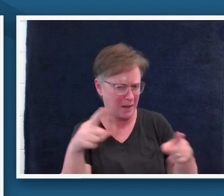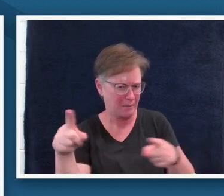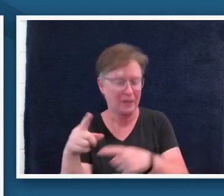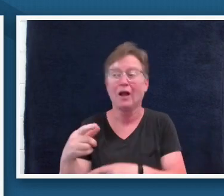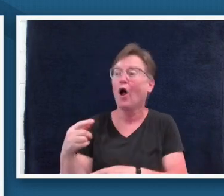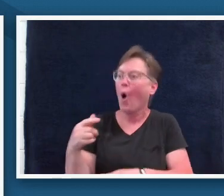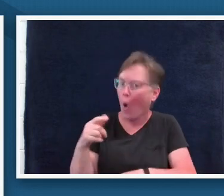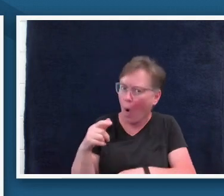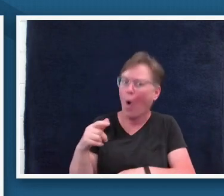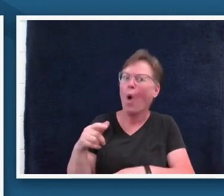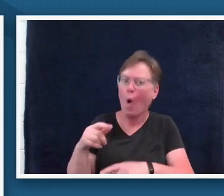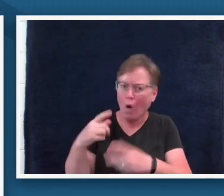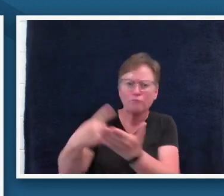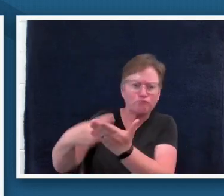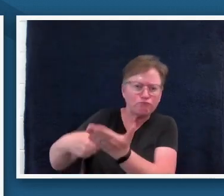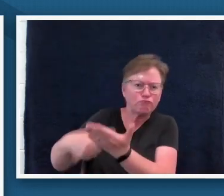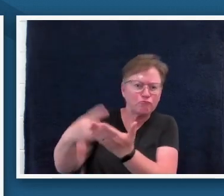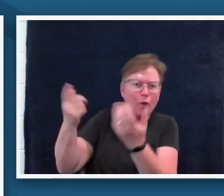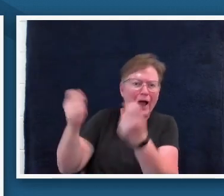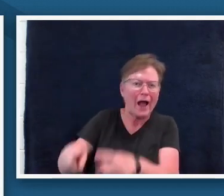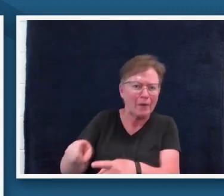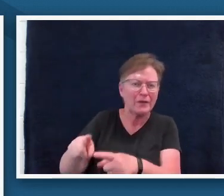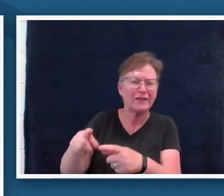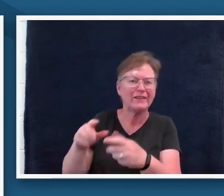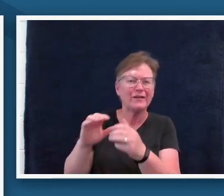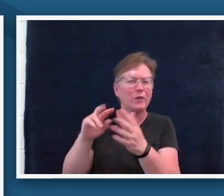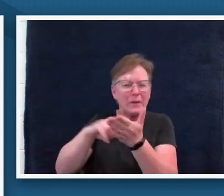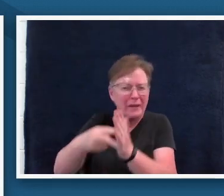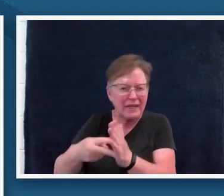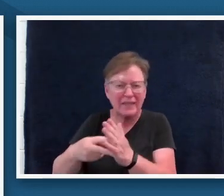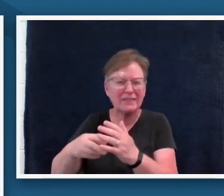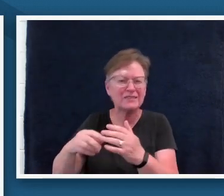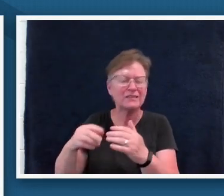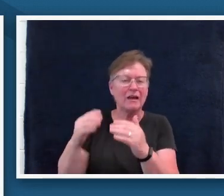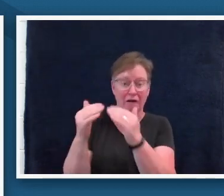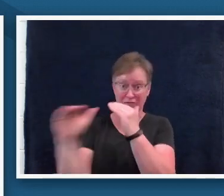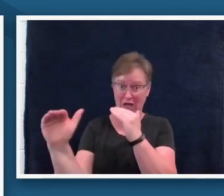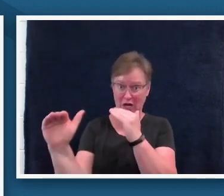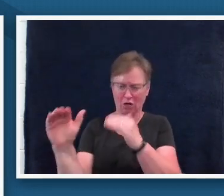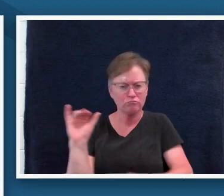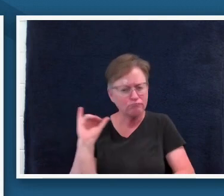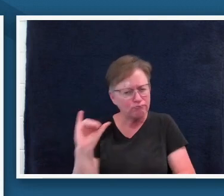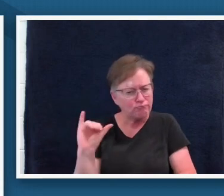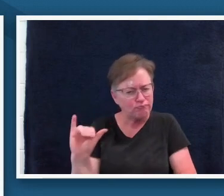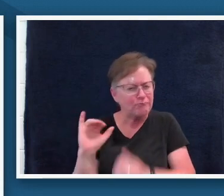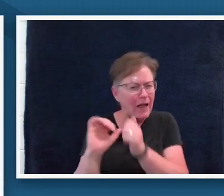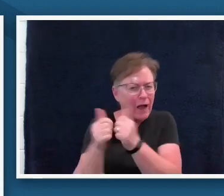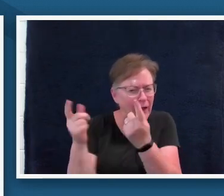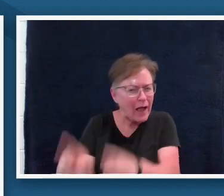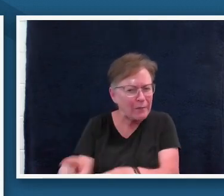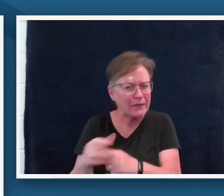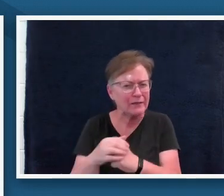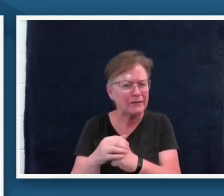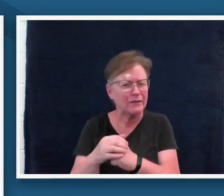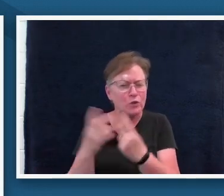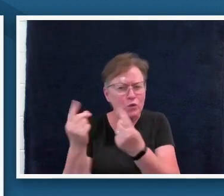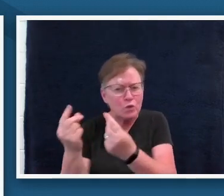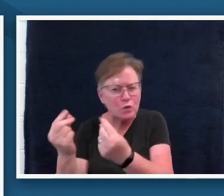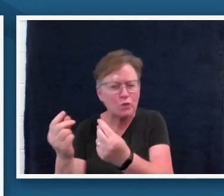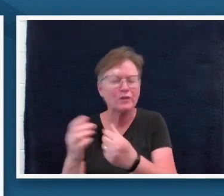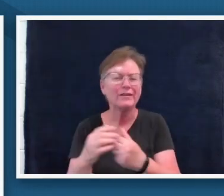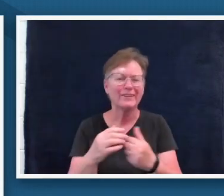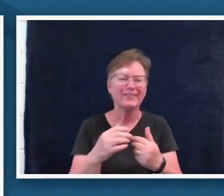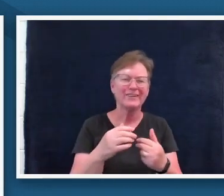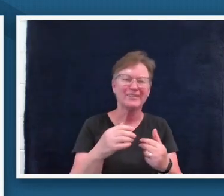means, and how that injustice played out for them. So that is definitely one of the ways that I can see